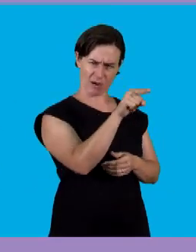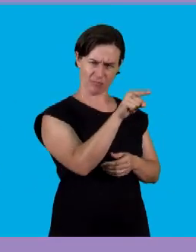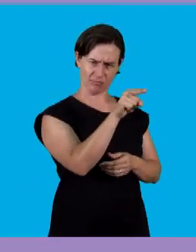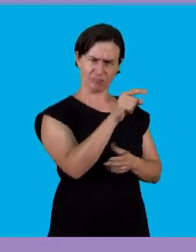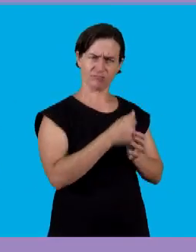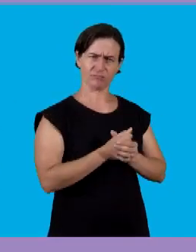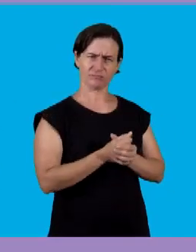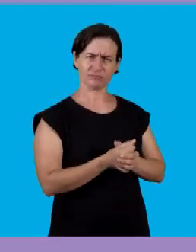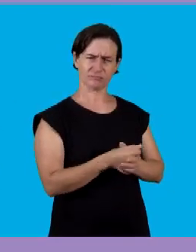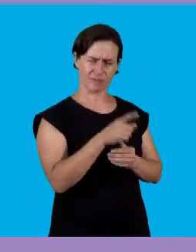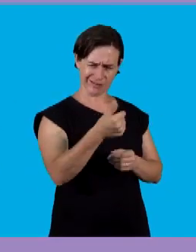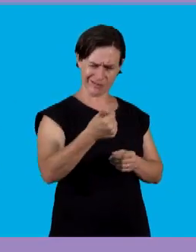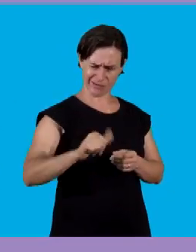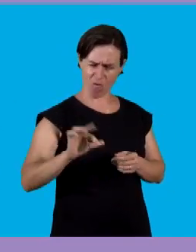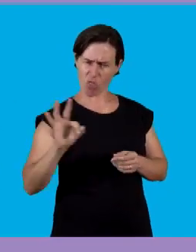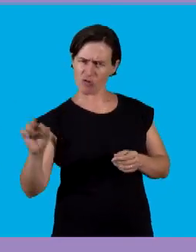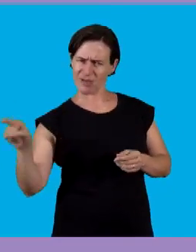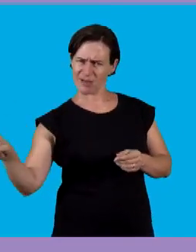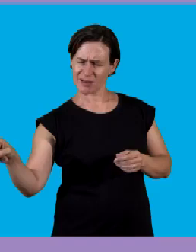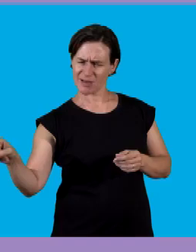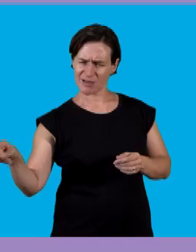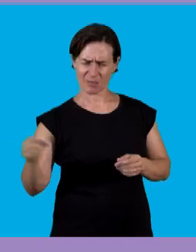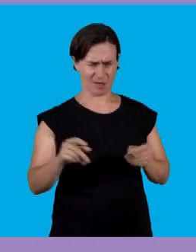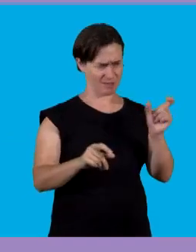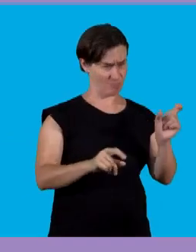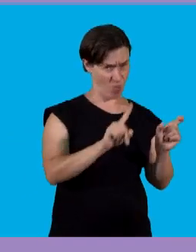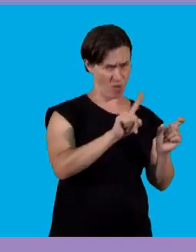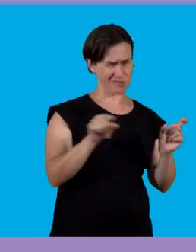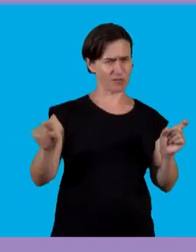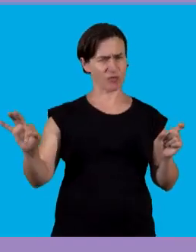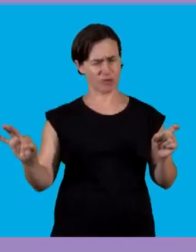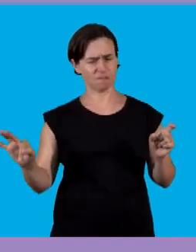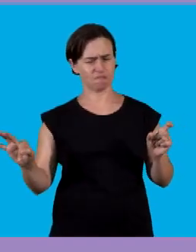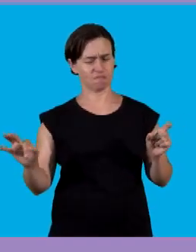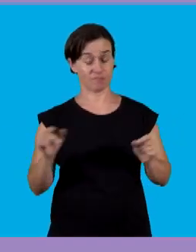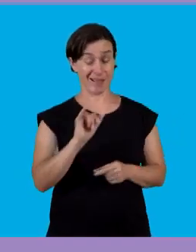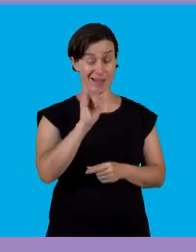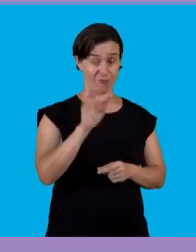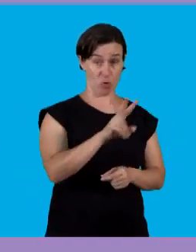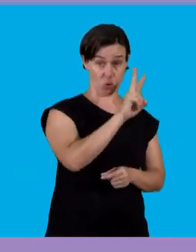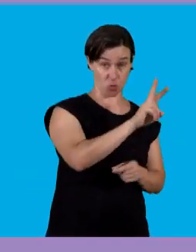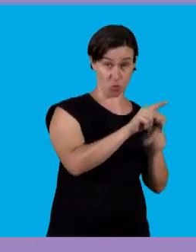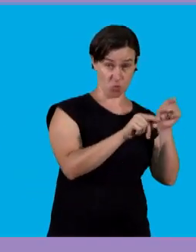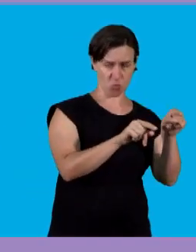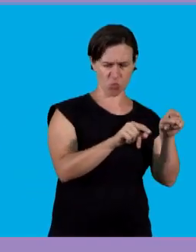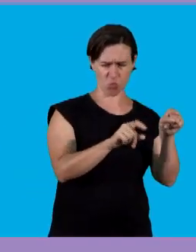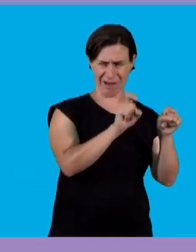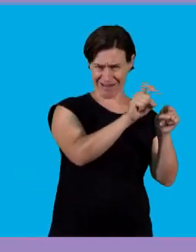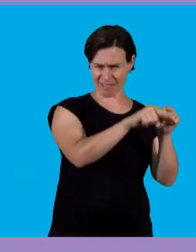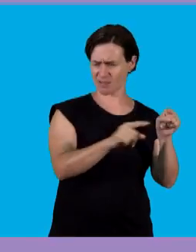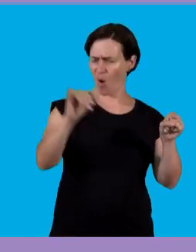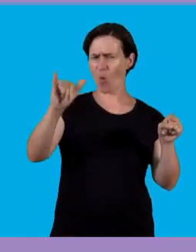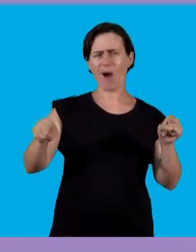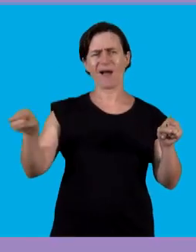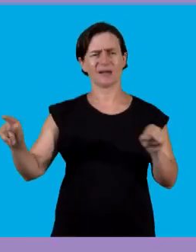input value, and we can see that 3 was the output value. Then when 2 was the input value, we can see that